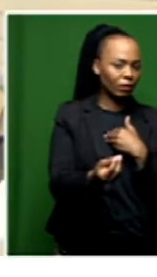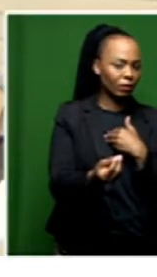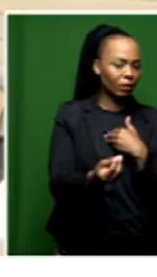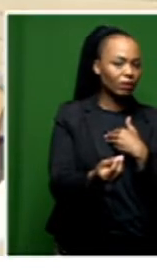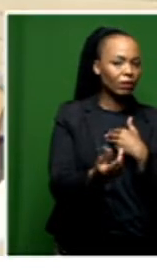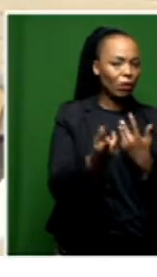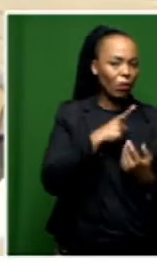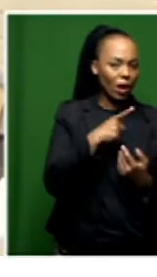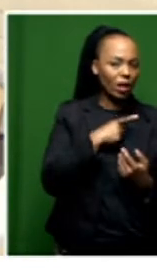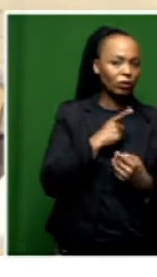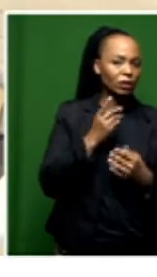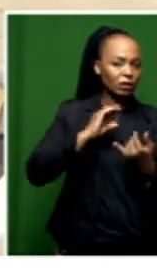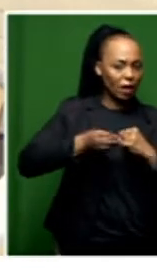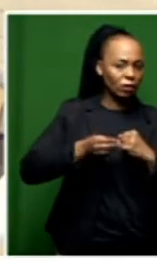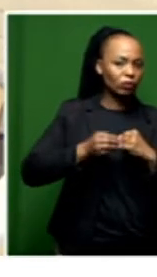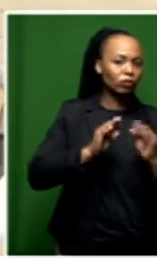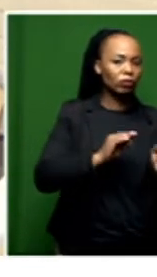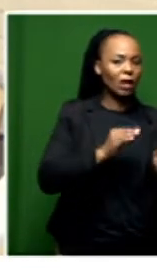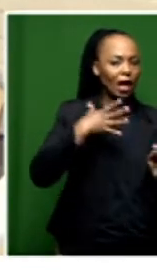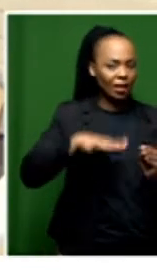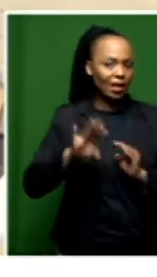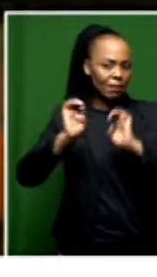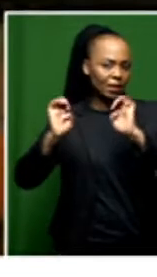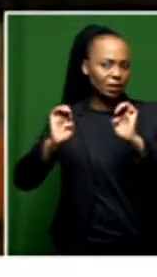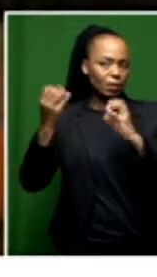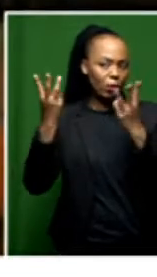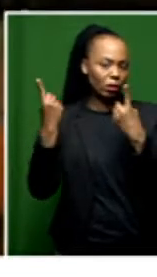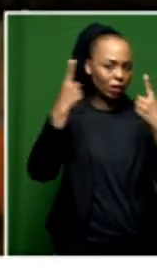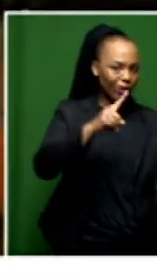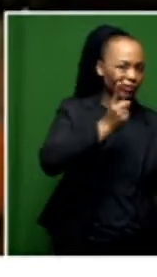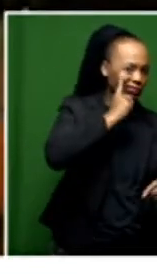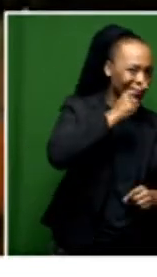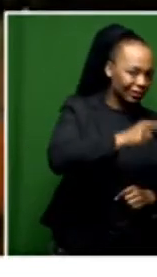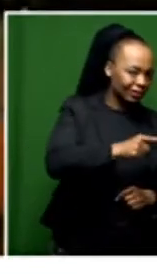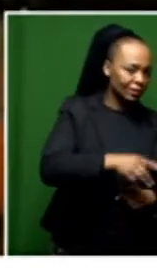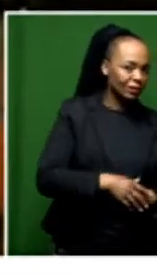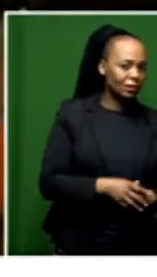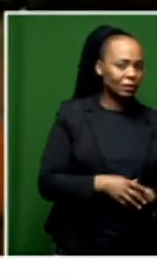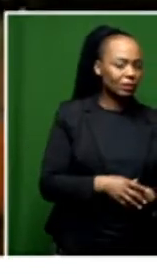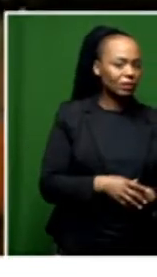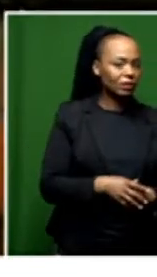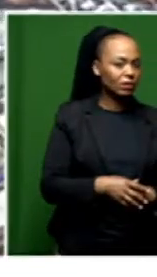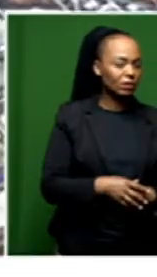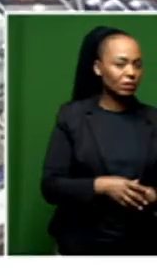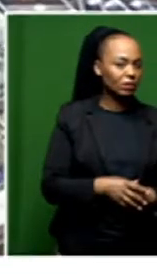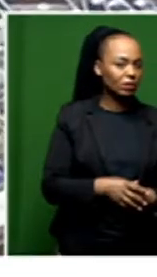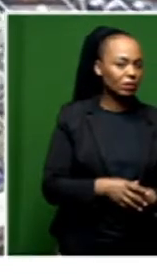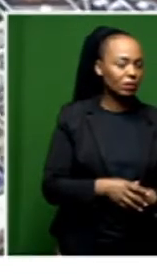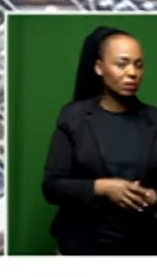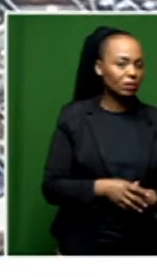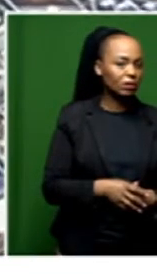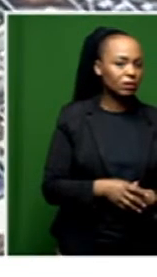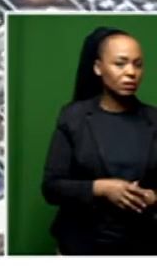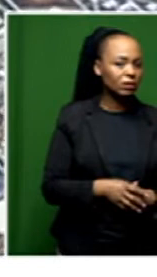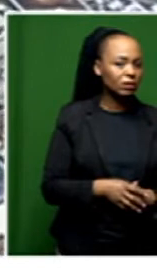emergency. But it turned out that there was no situation that warranted that lives would be lost, or